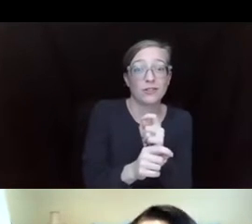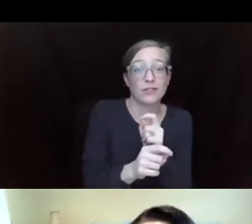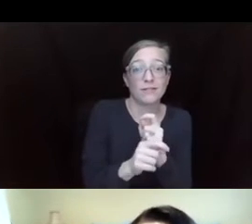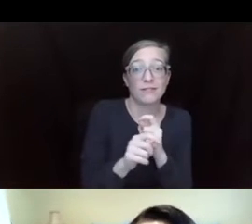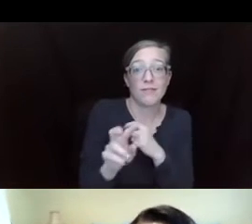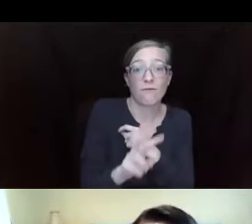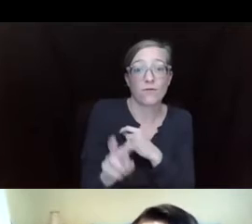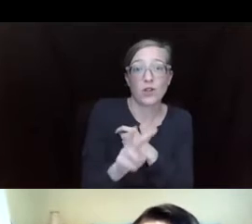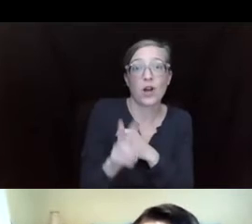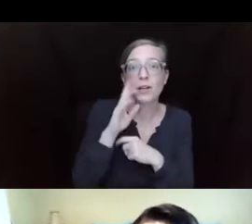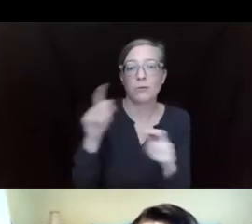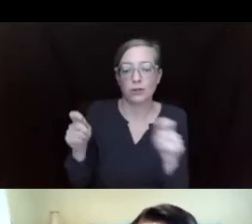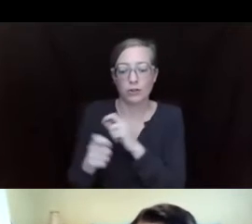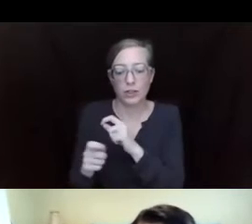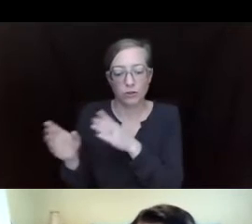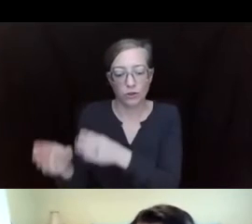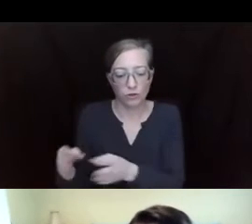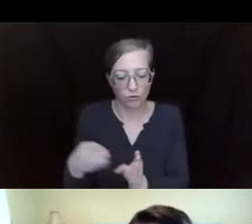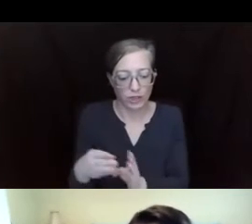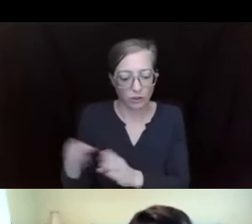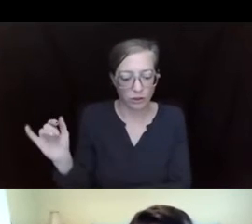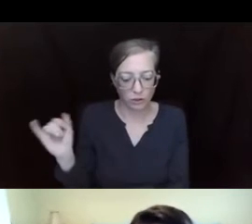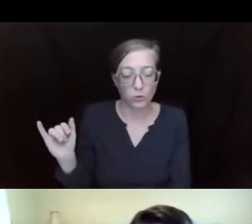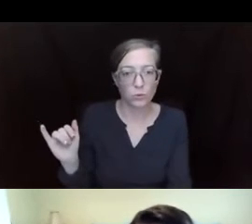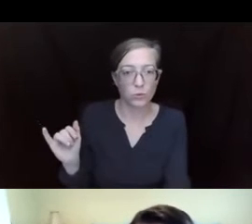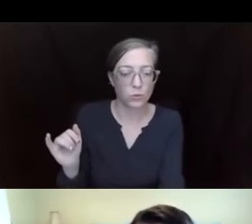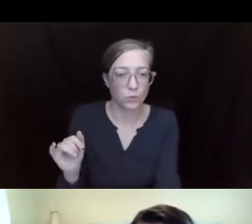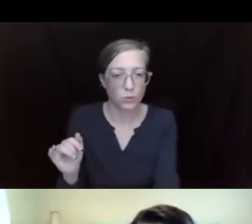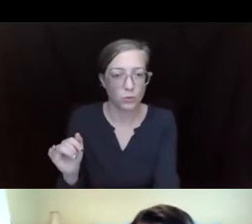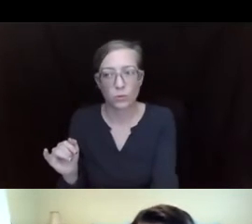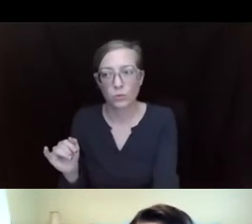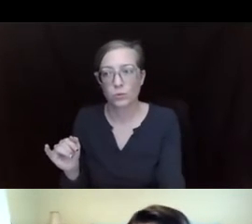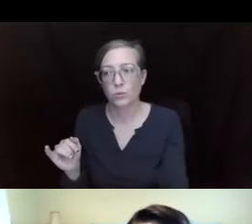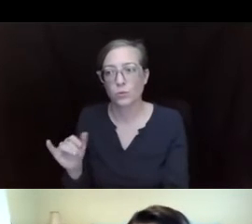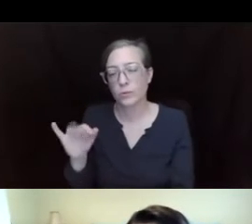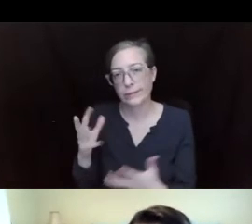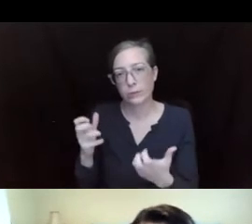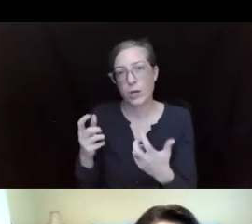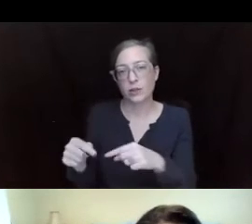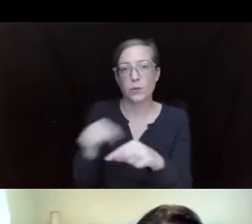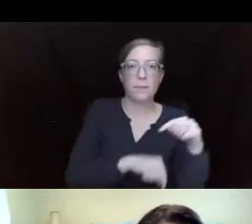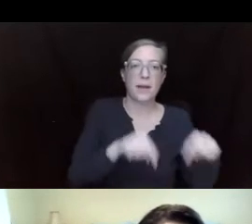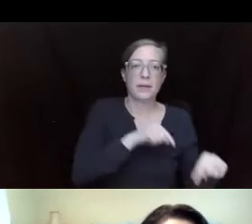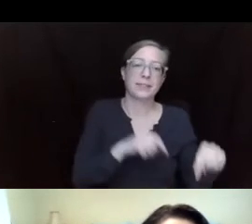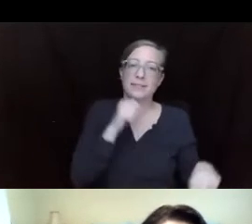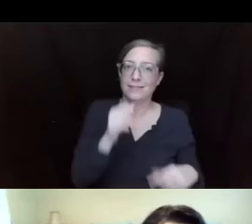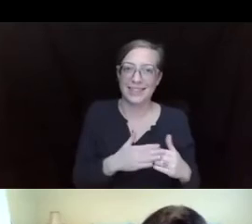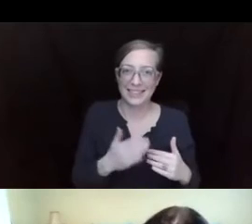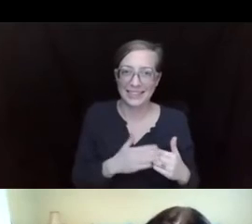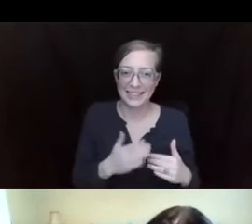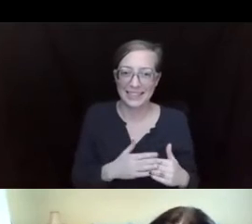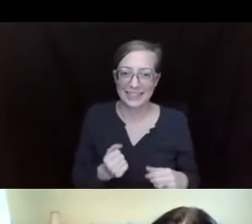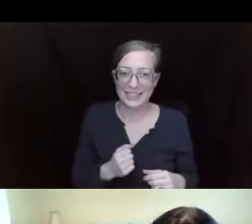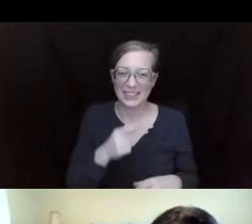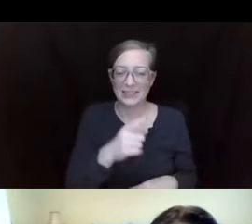will be impossible to do with a pump. I mean, to make a pump go backwards, it doesn't happen that easy. And I'm trained as a chemical engineer, so this is a very